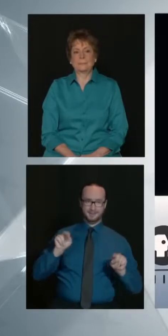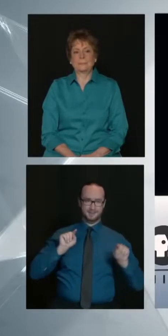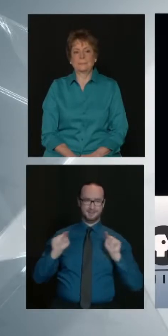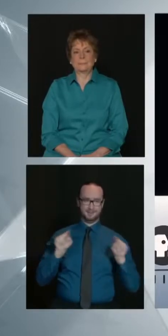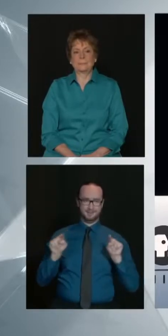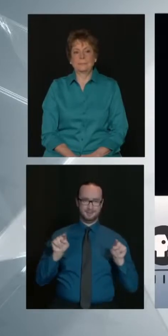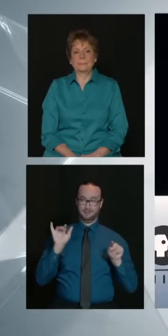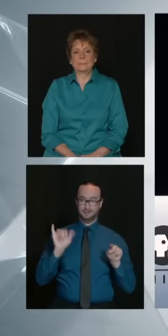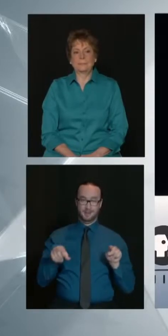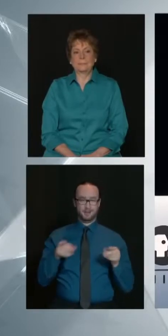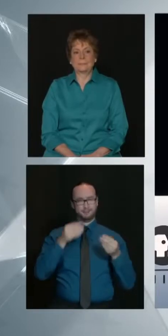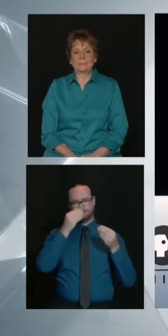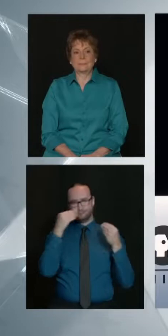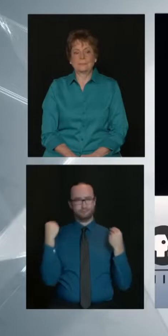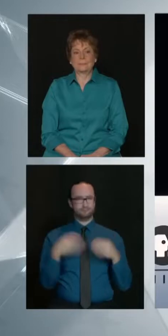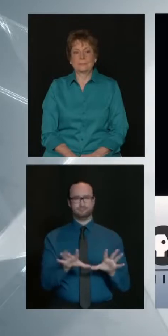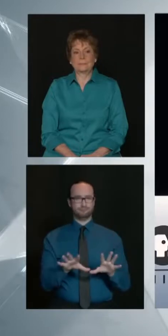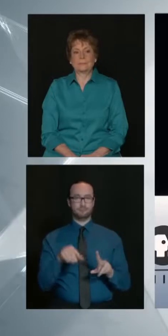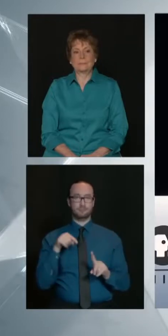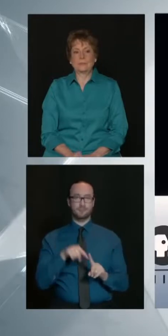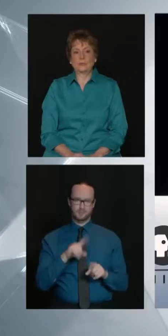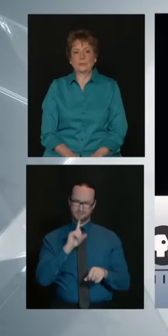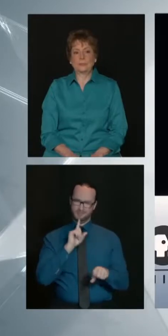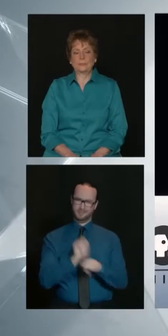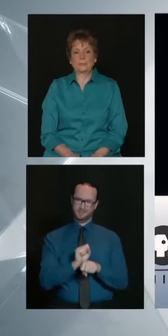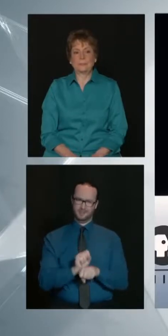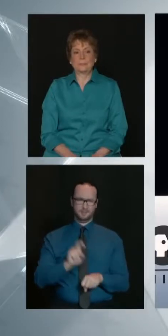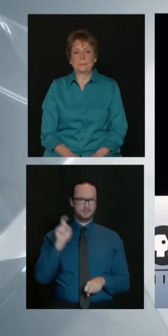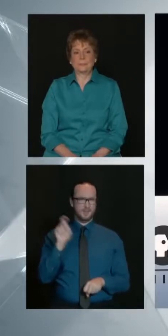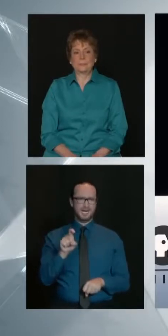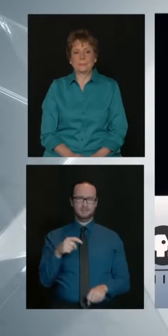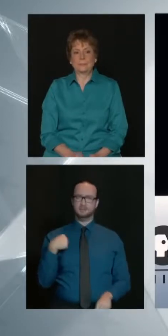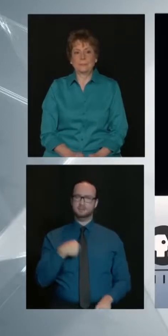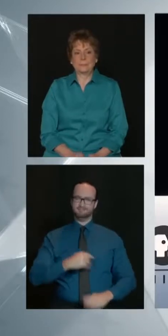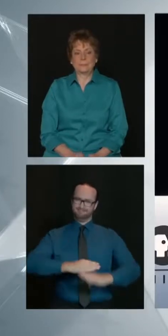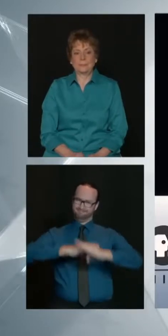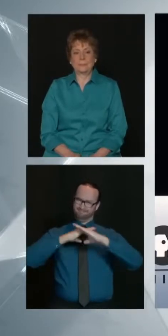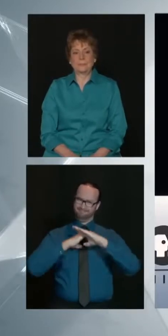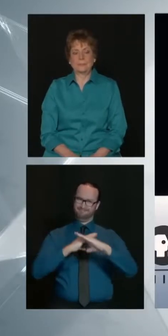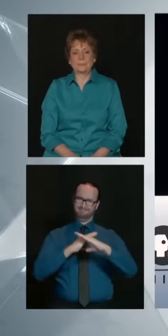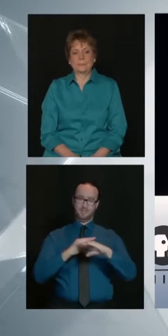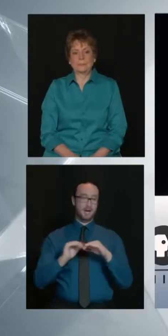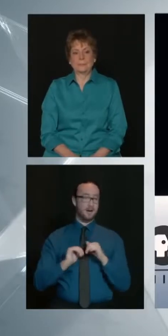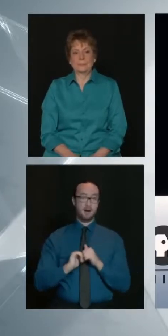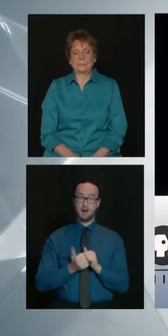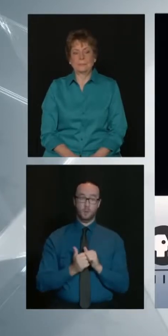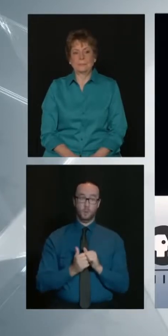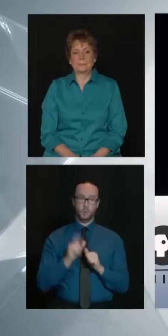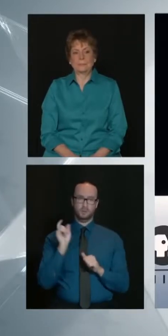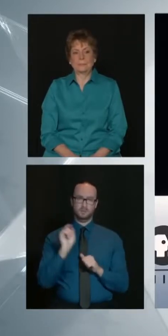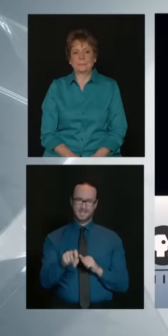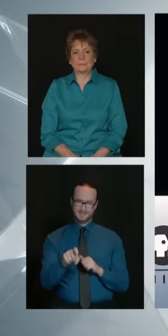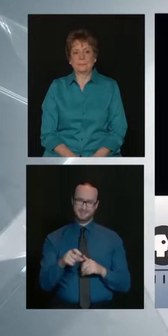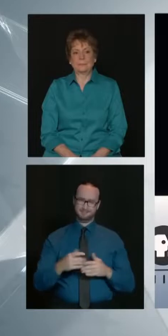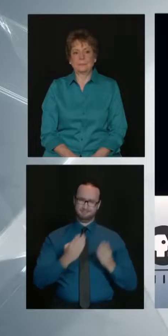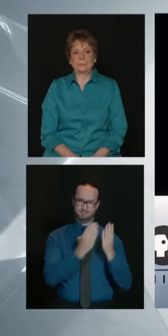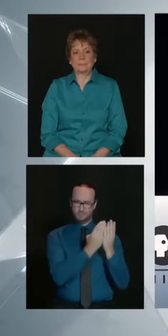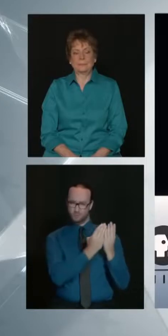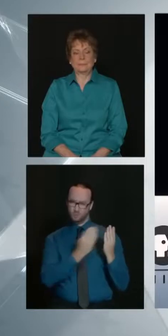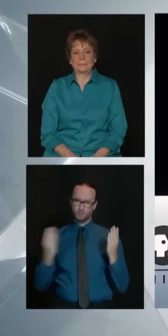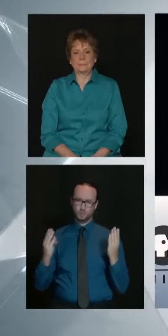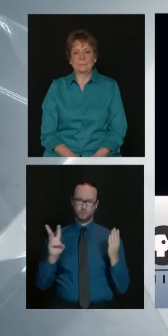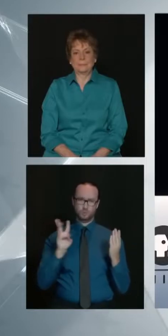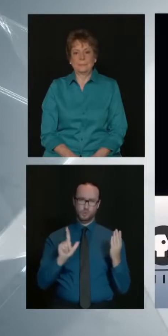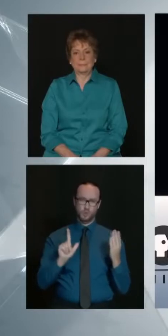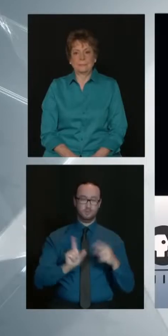border. That means a wall. It means doubling the size of Border Patrol, and it means let's get back to deporting people who try to break into our country, something that